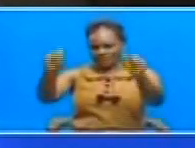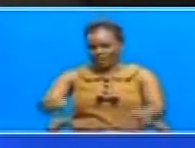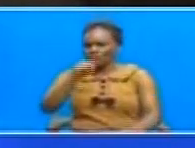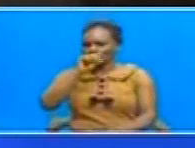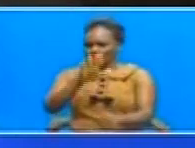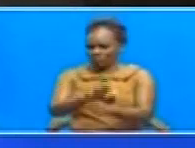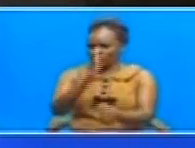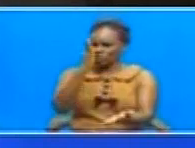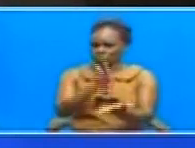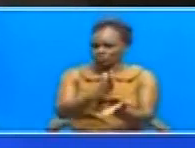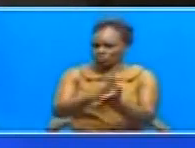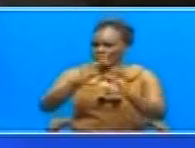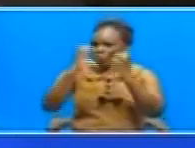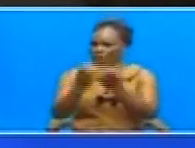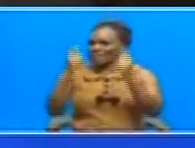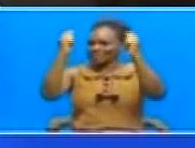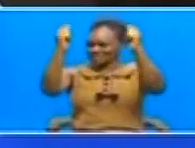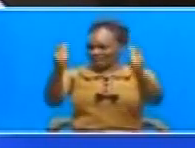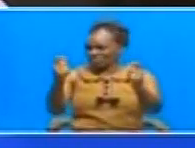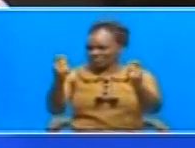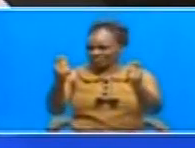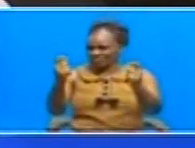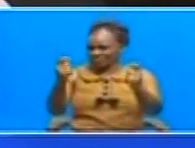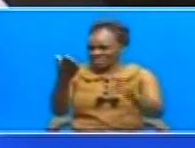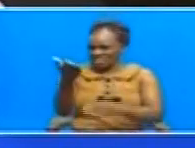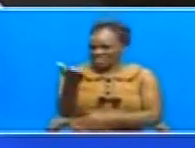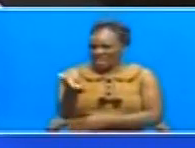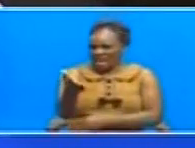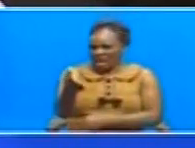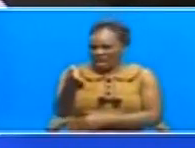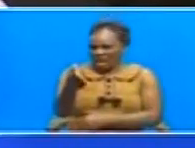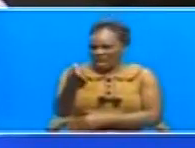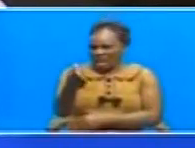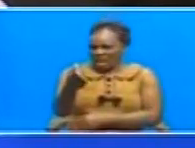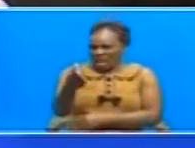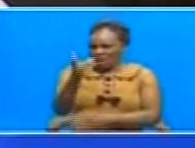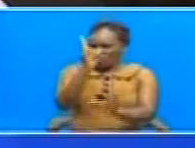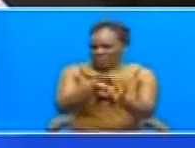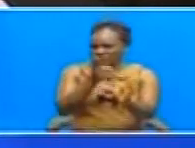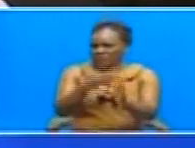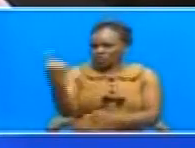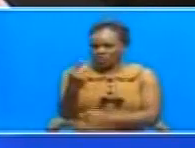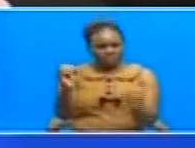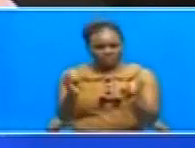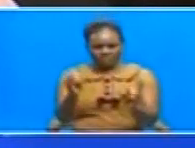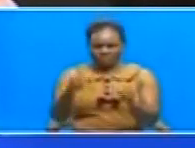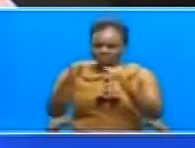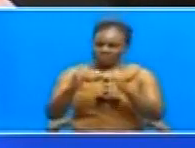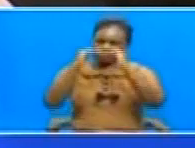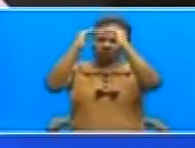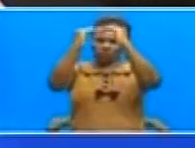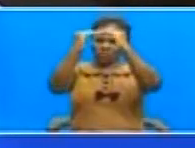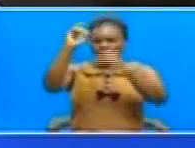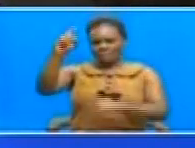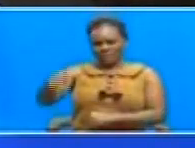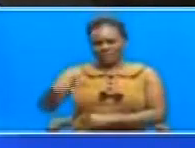you if we go to the World Cup, we'll not be going there for purpose of participating. We'll be going to make it to the next phase,